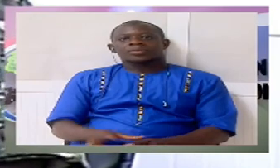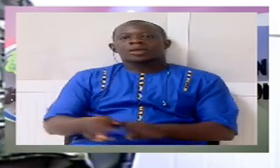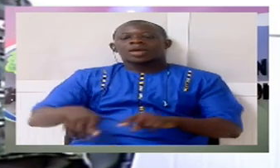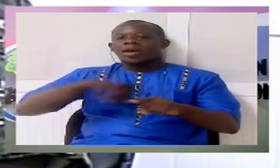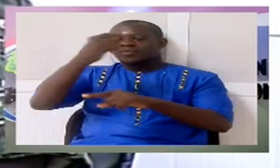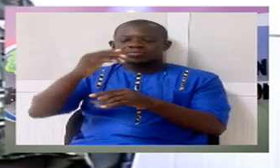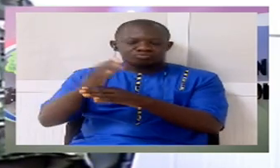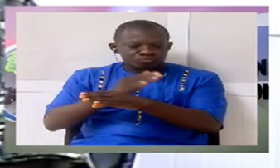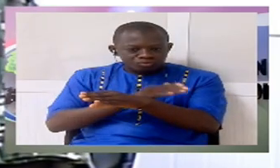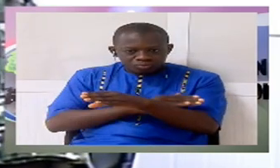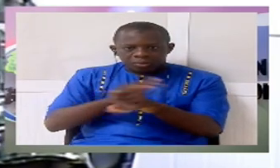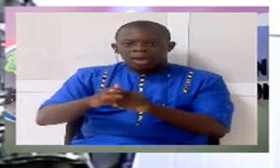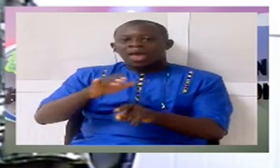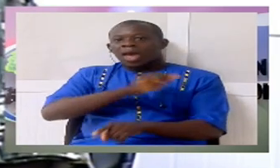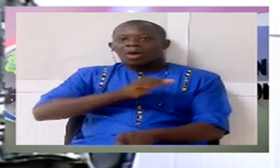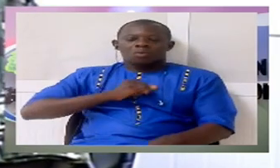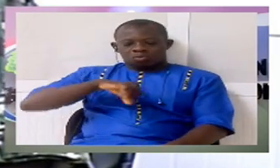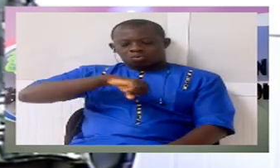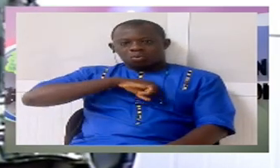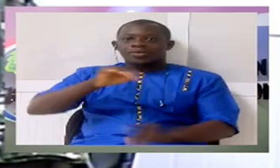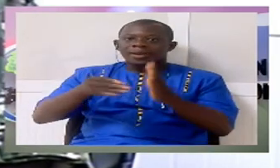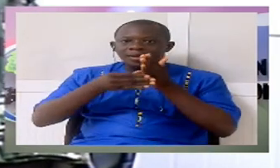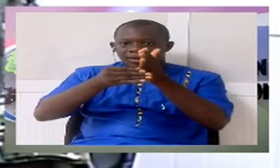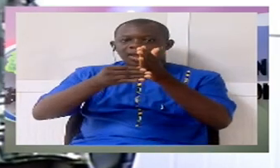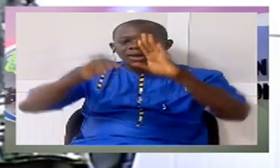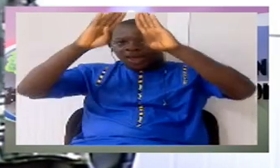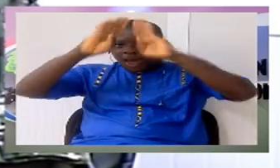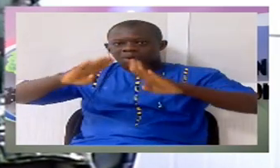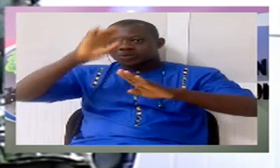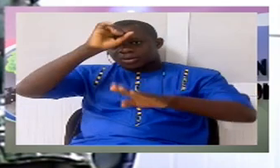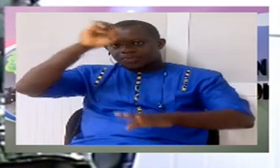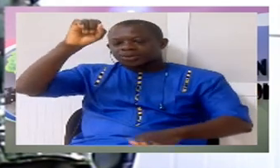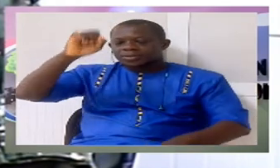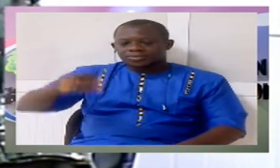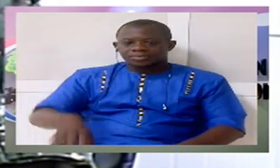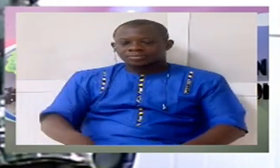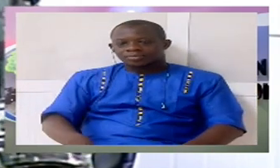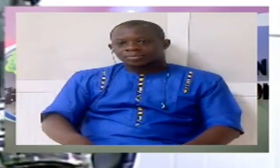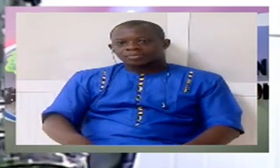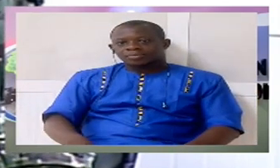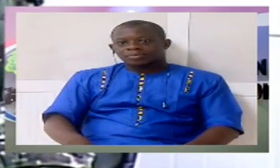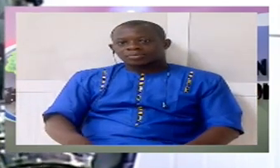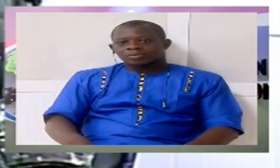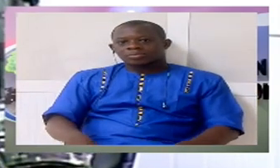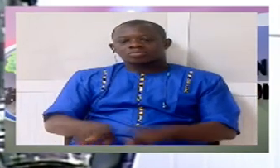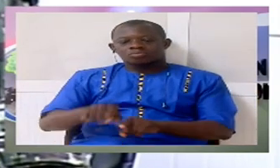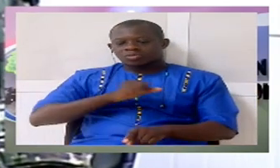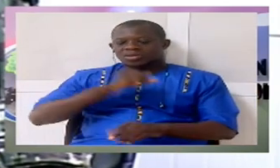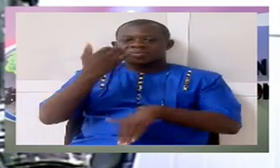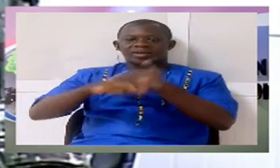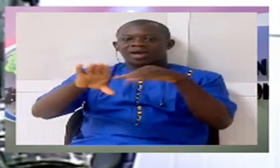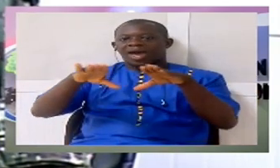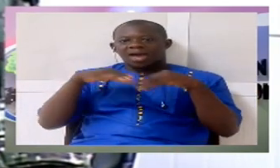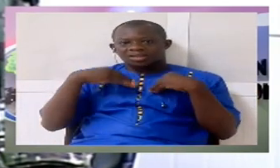sun commander bi state house it got to a time when the commander at state house our commander mom du leen amul lolu sa